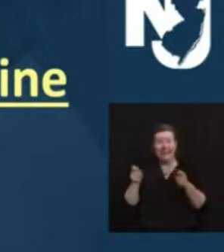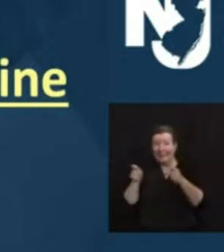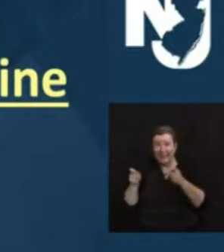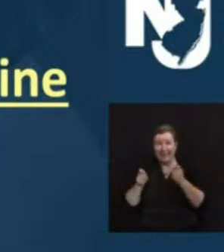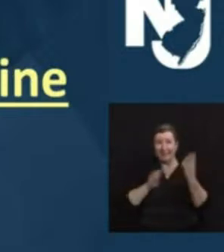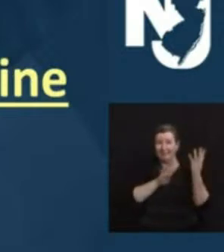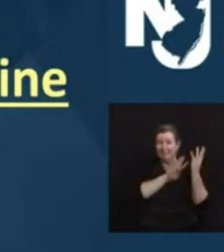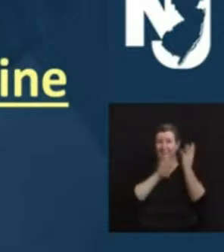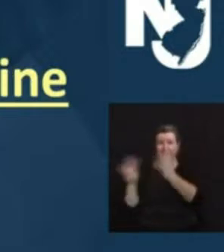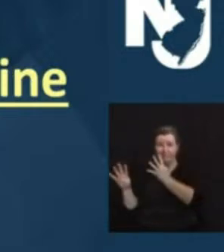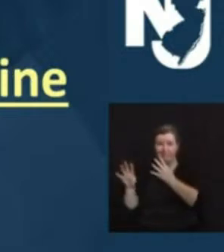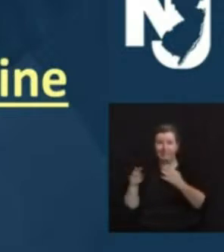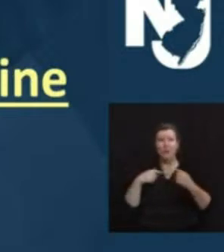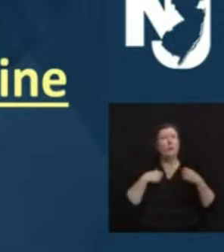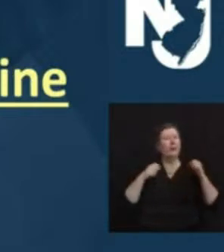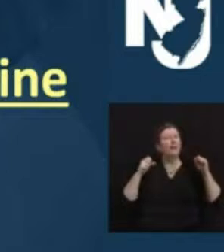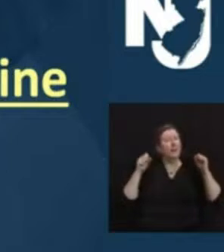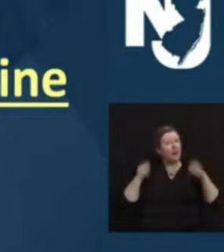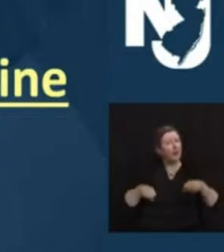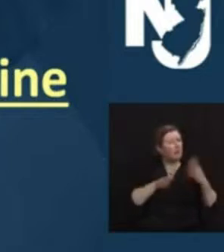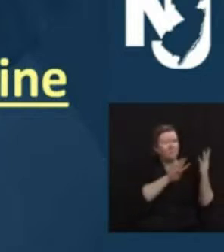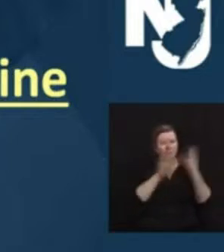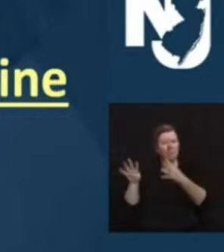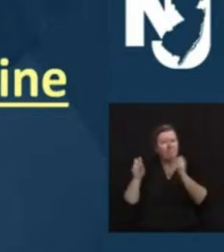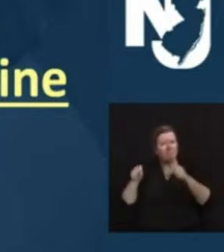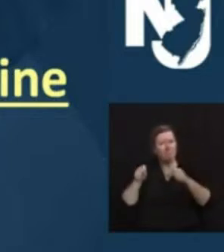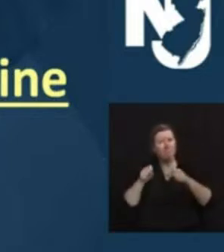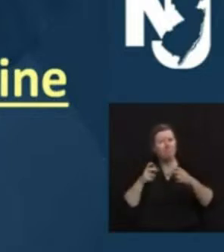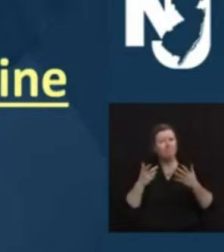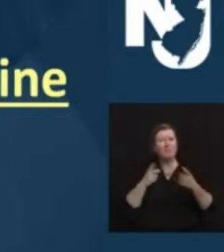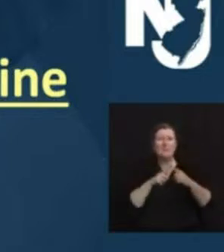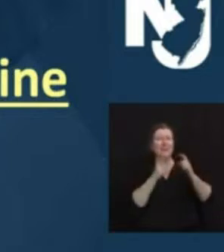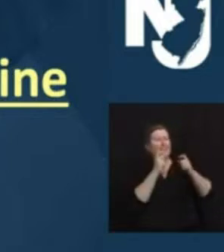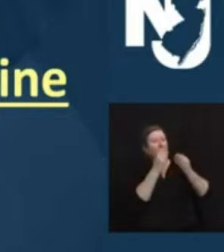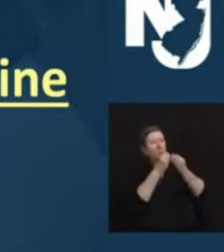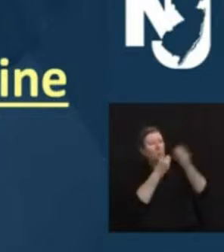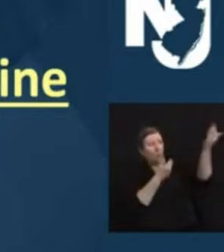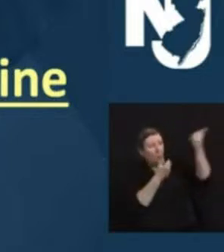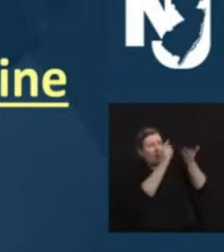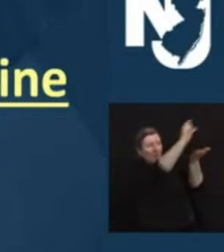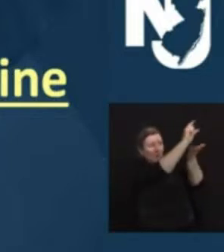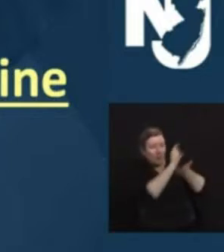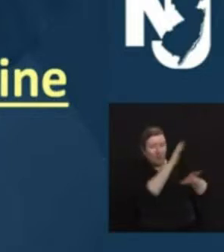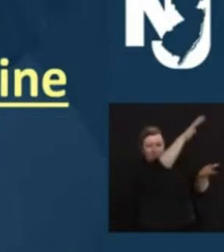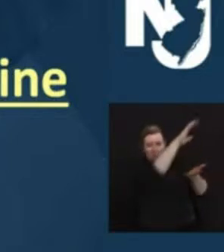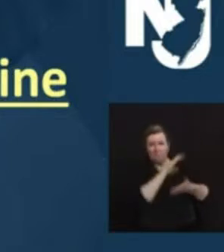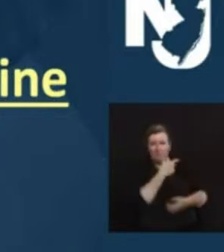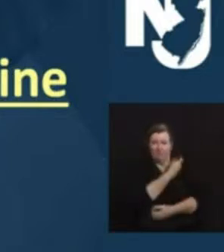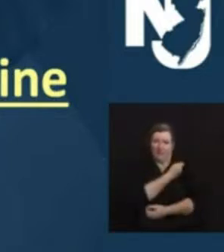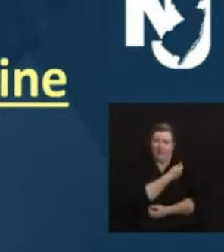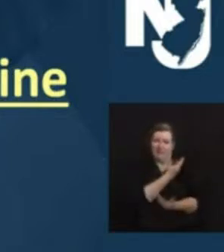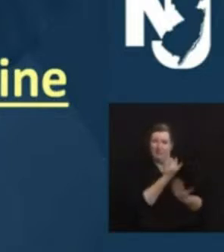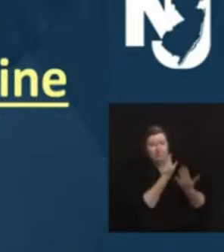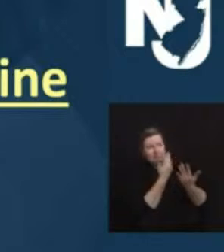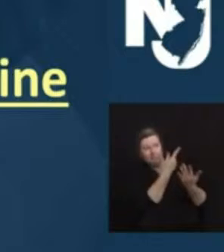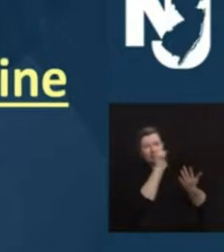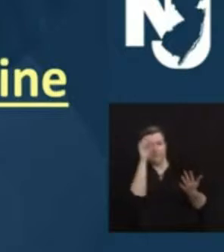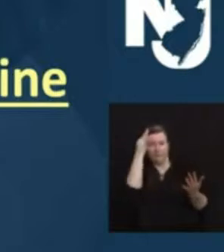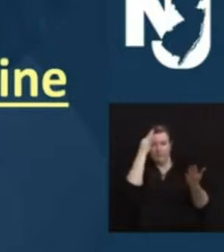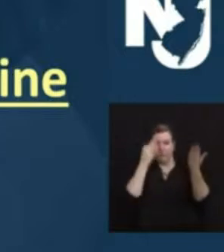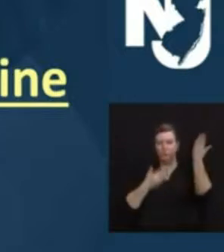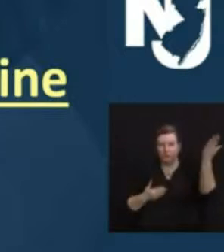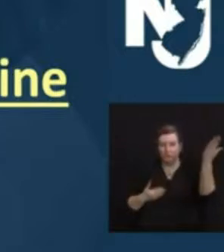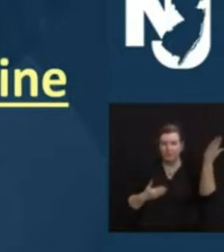program that can meet demand in terms of capacity. We just need more doses. We ask for your continued patience,